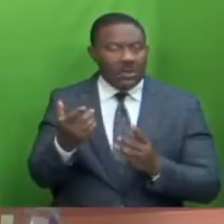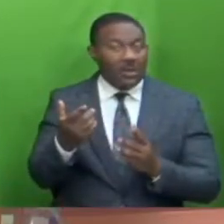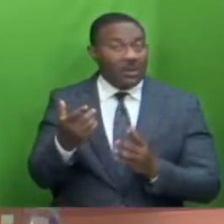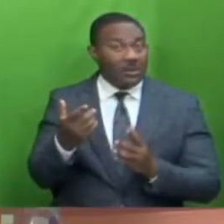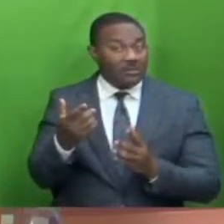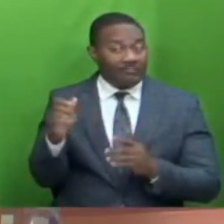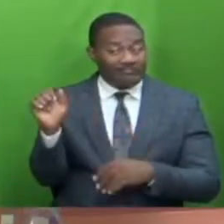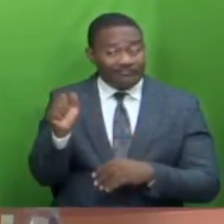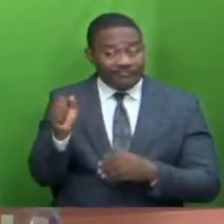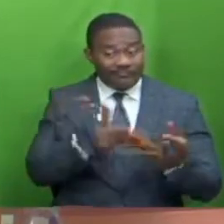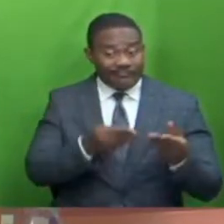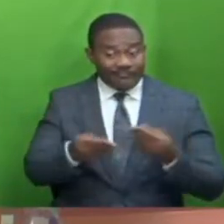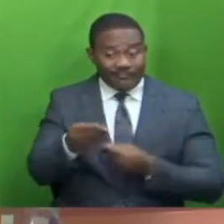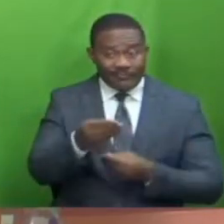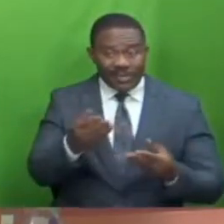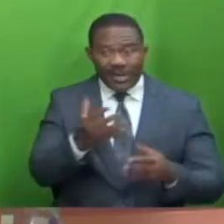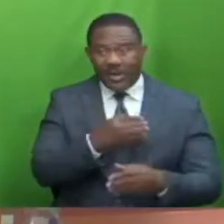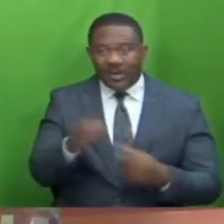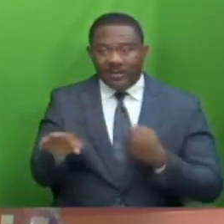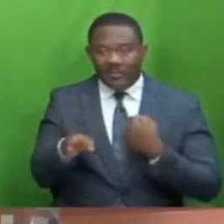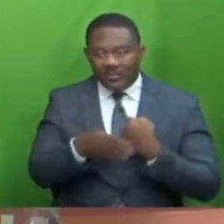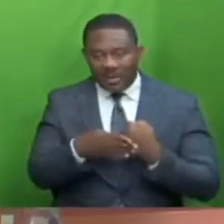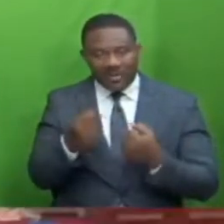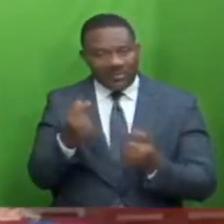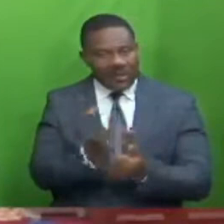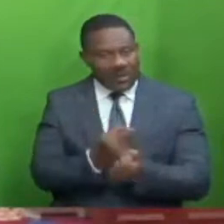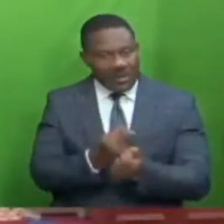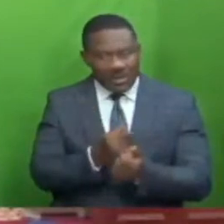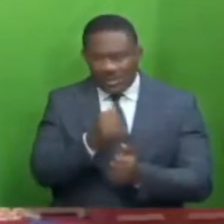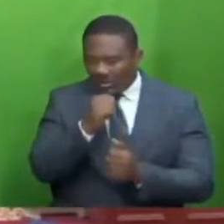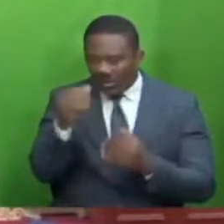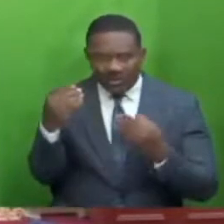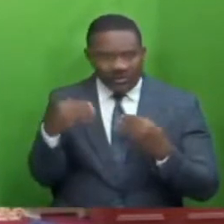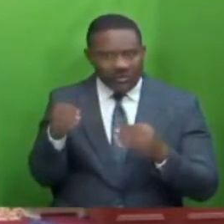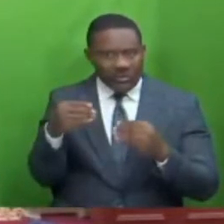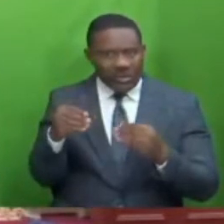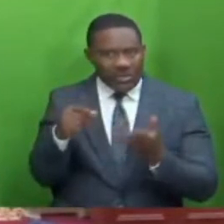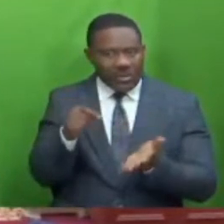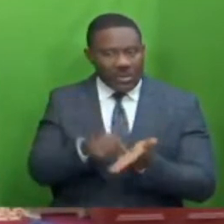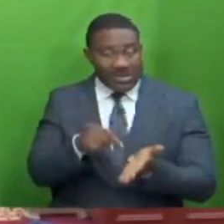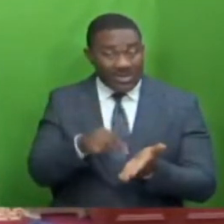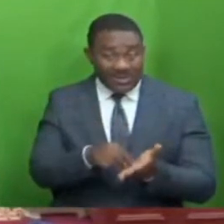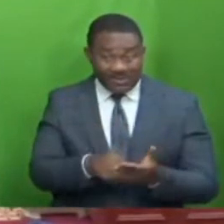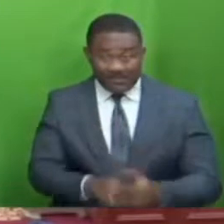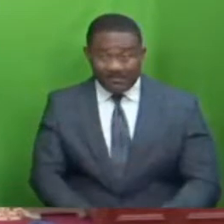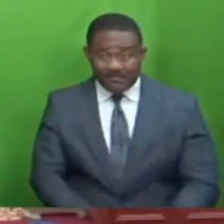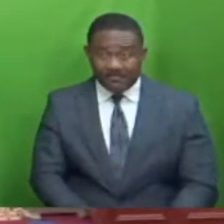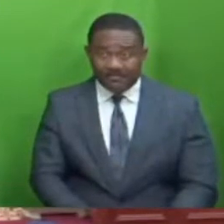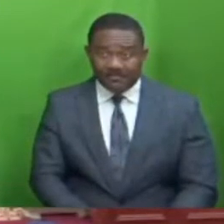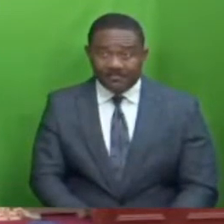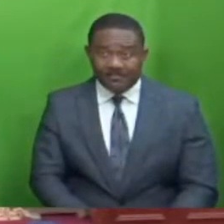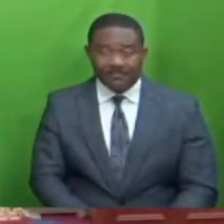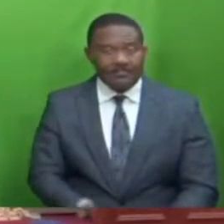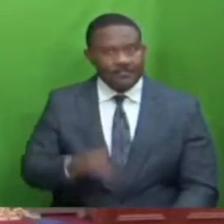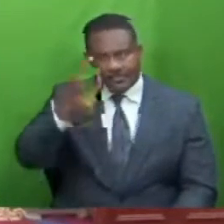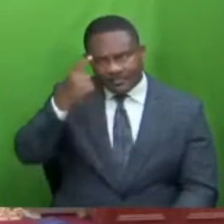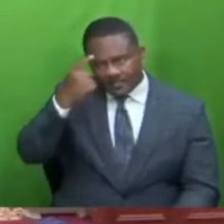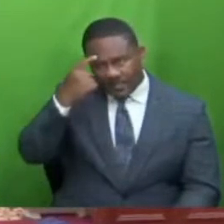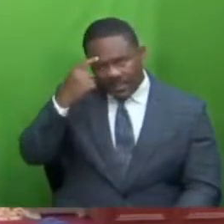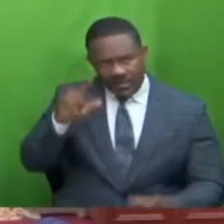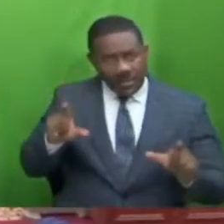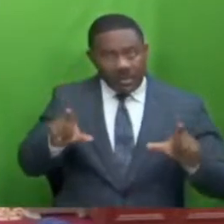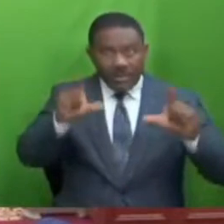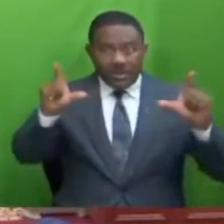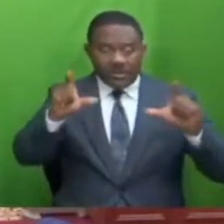denominated bonds, and Bank of Ghana non-tradable debt. Out of these remaining debt instruments, government launched debt operations